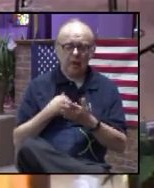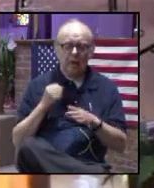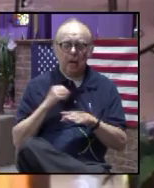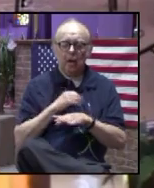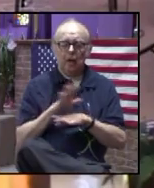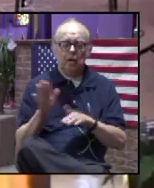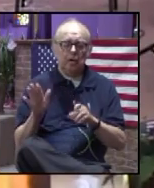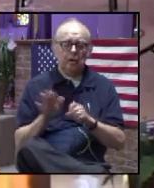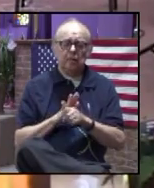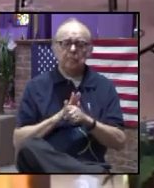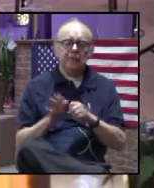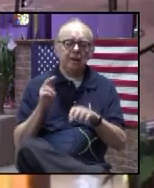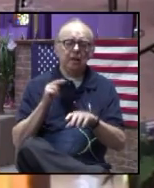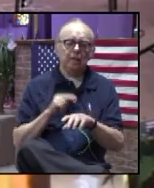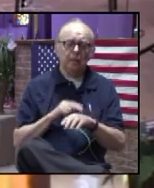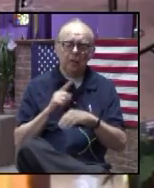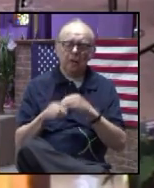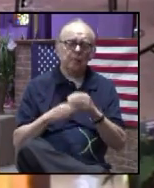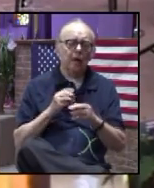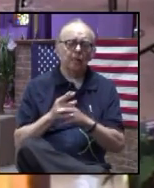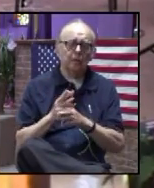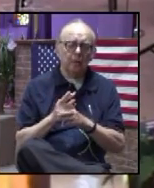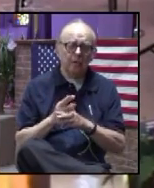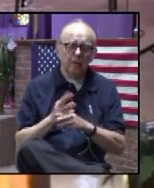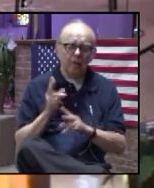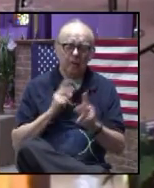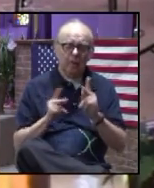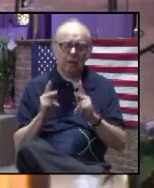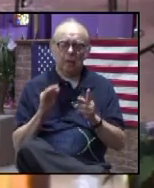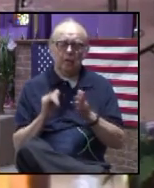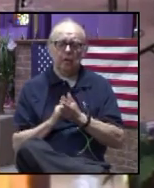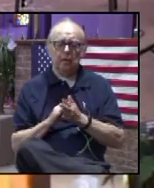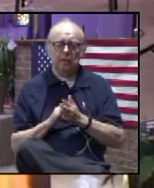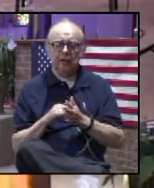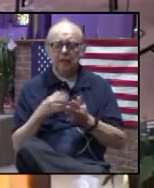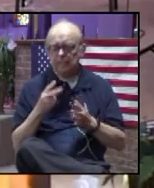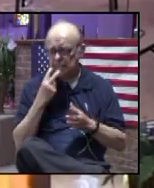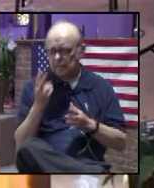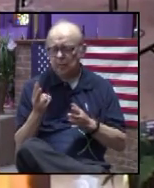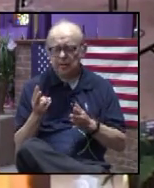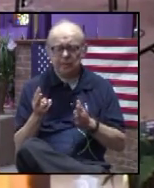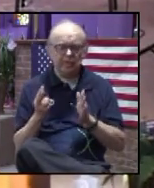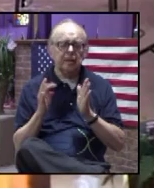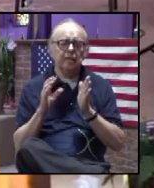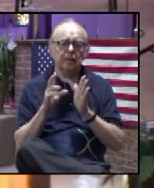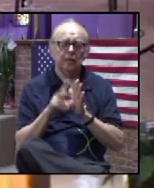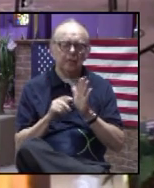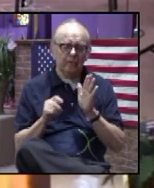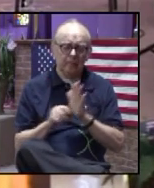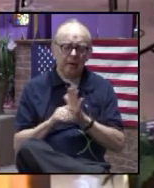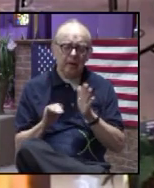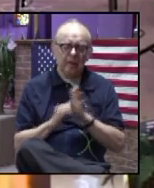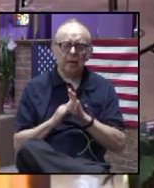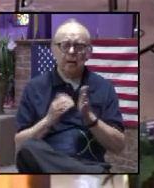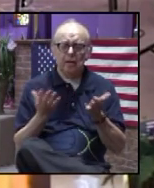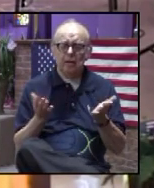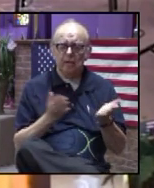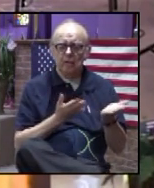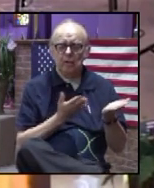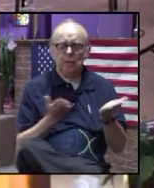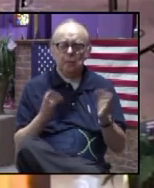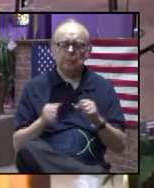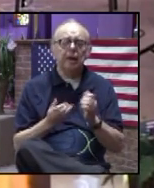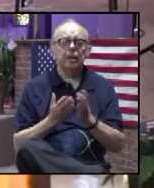this whole nation. Around the world, people that have seen this show, this movie,